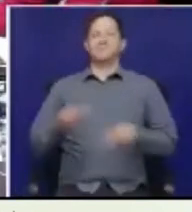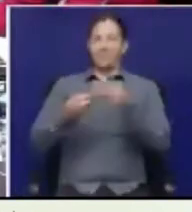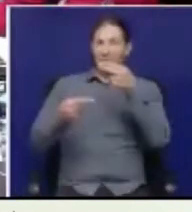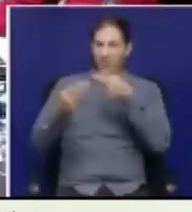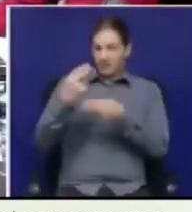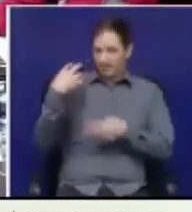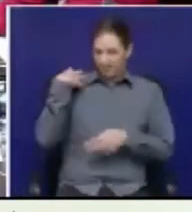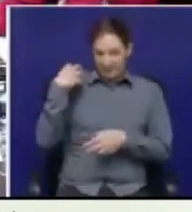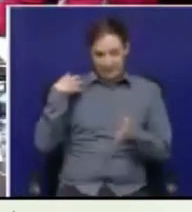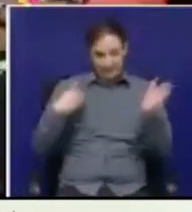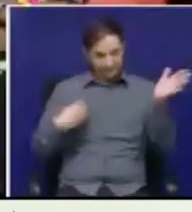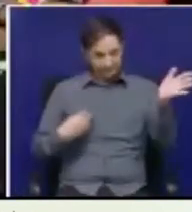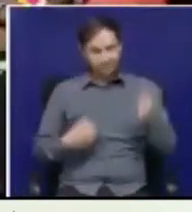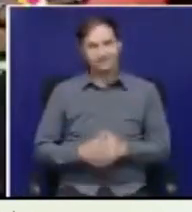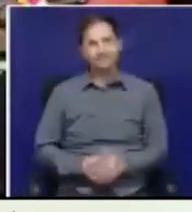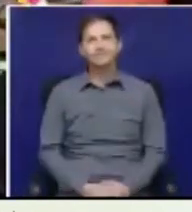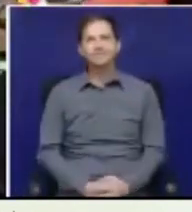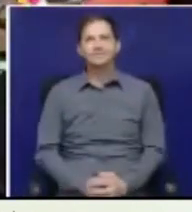Minister.